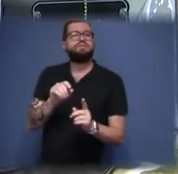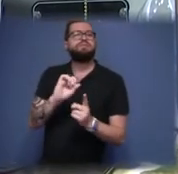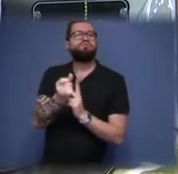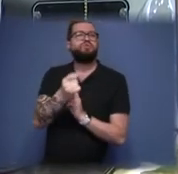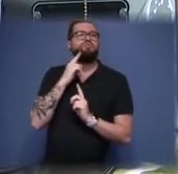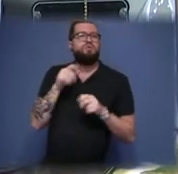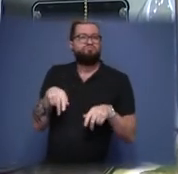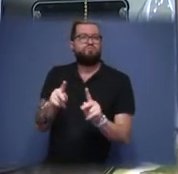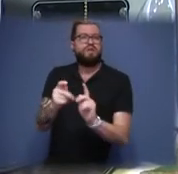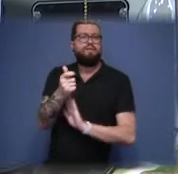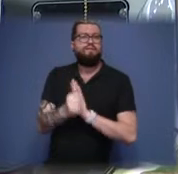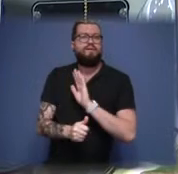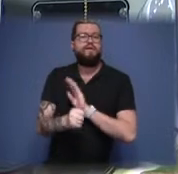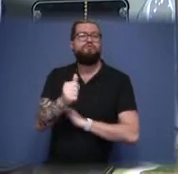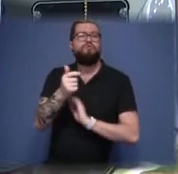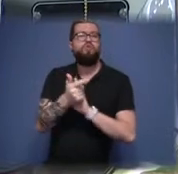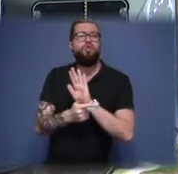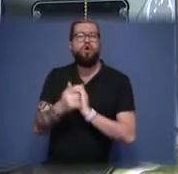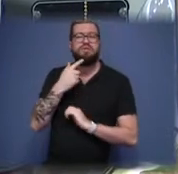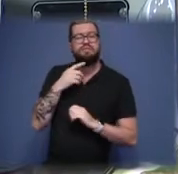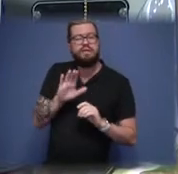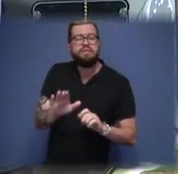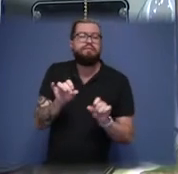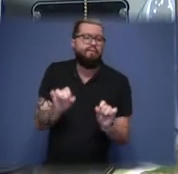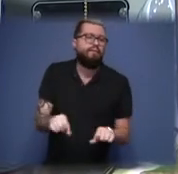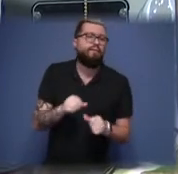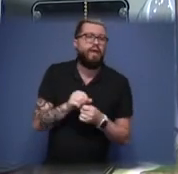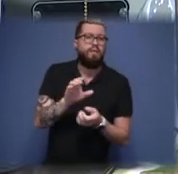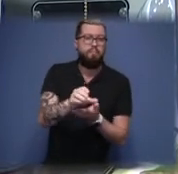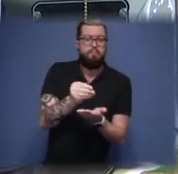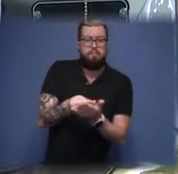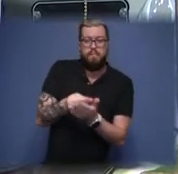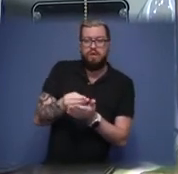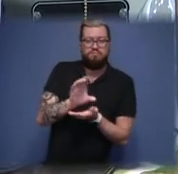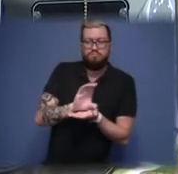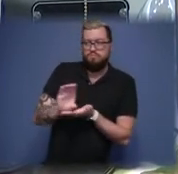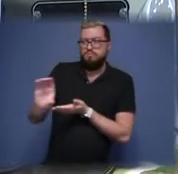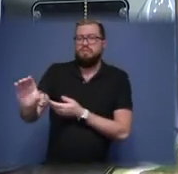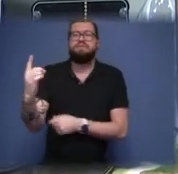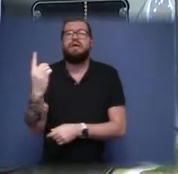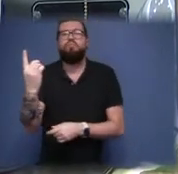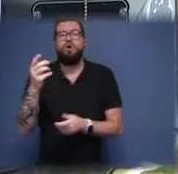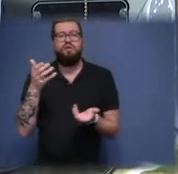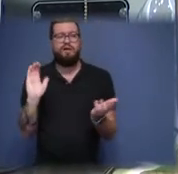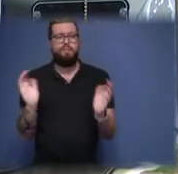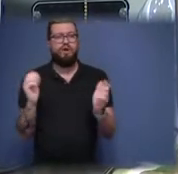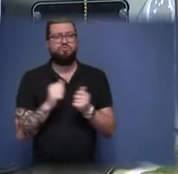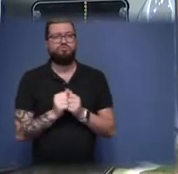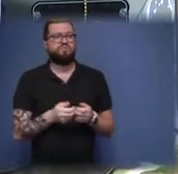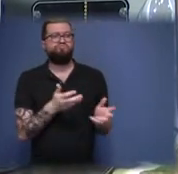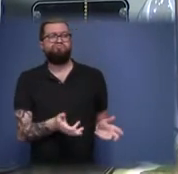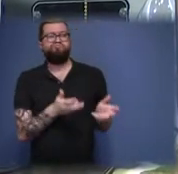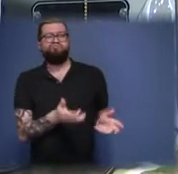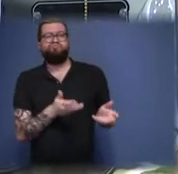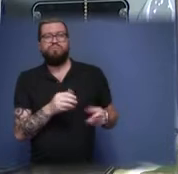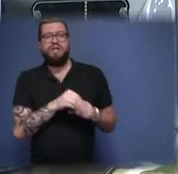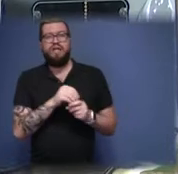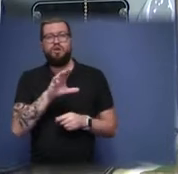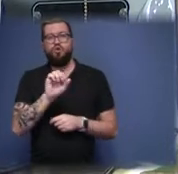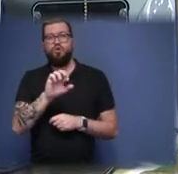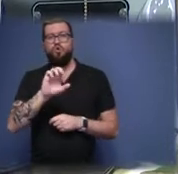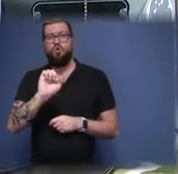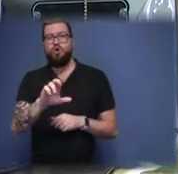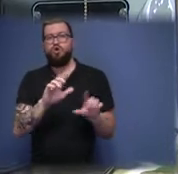that's permitted under the code to allow for that those funds to go somewhere rather than sitting in the coroner's department. Thank